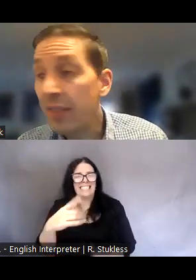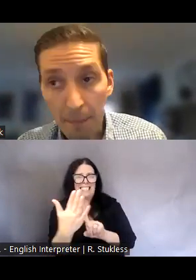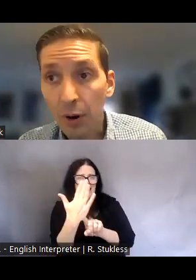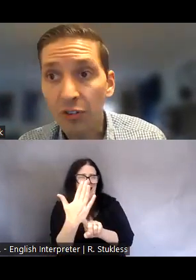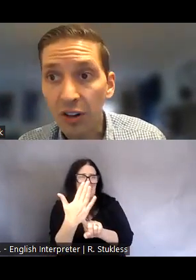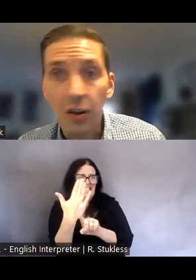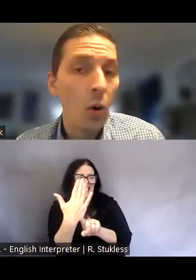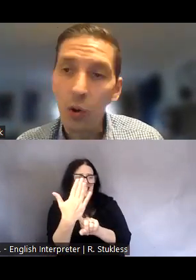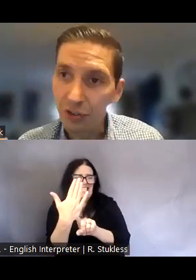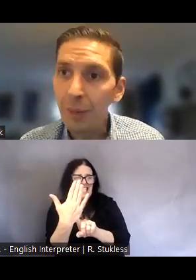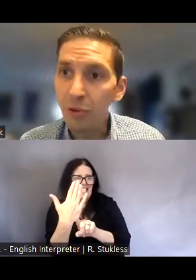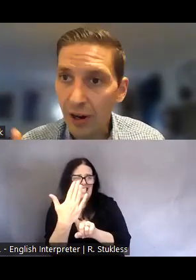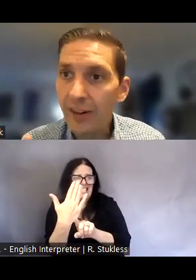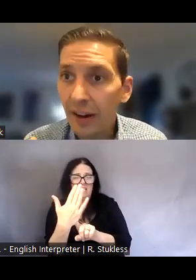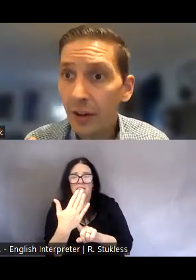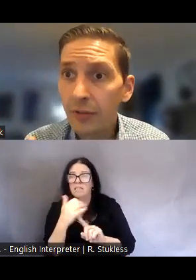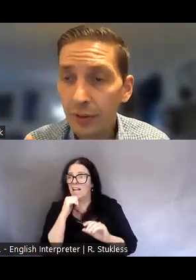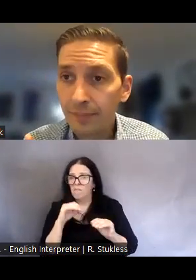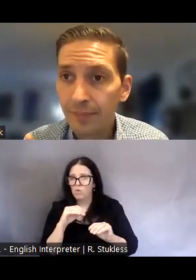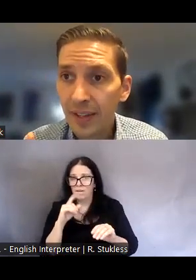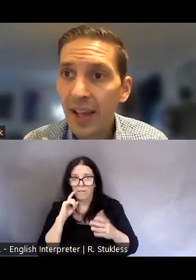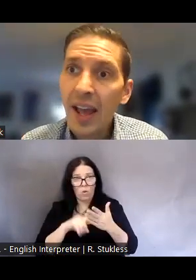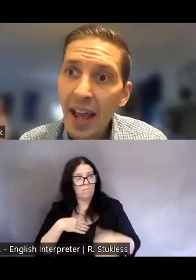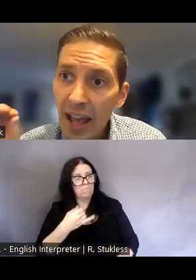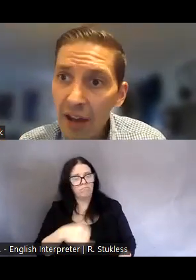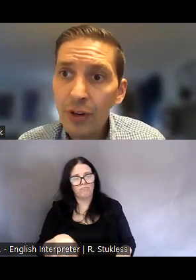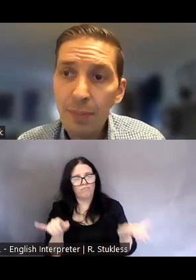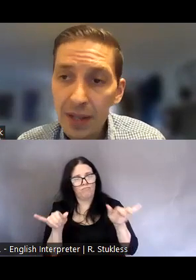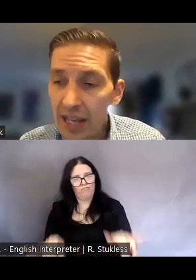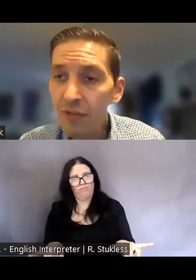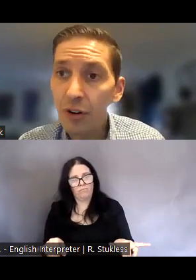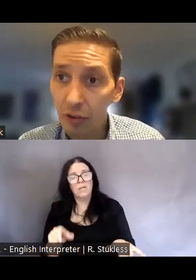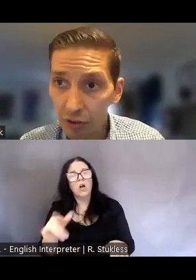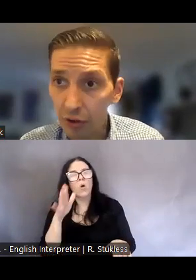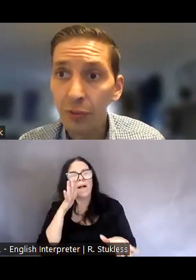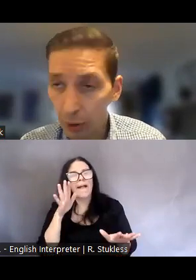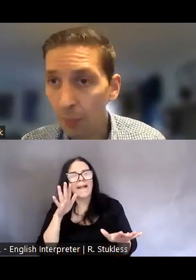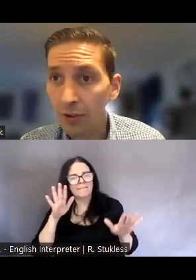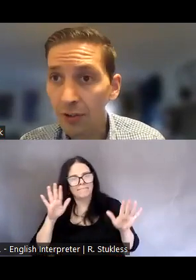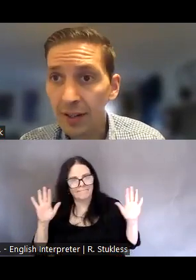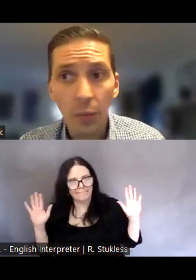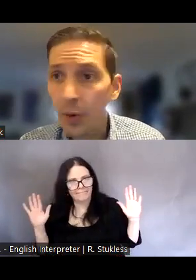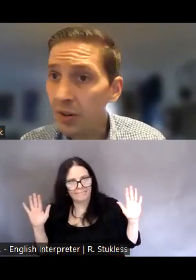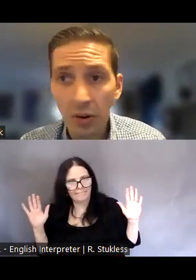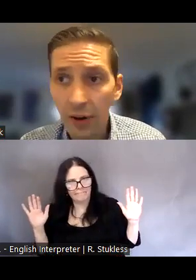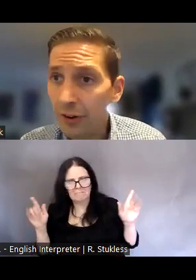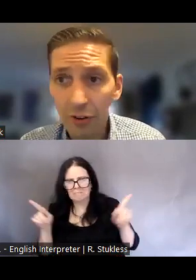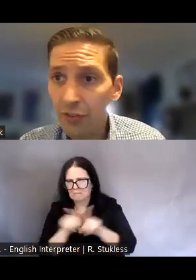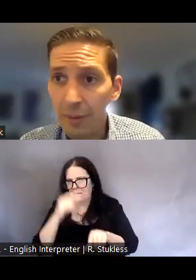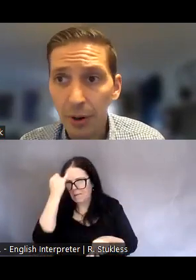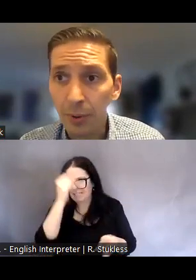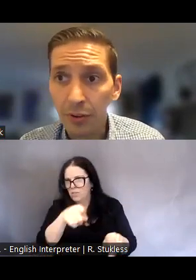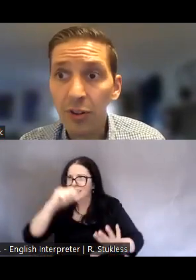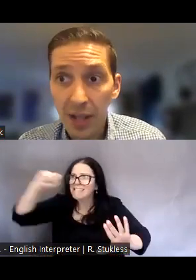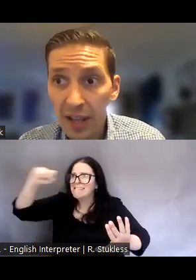inevitably, that person will stop trying to knock it over. Every behavior serves a purpose. When it no longer